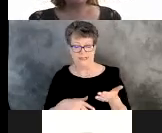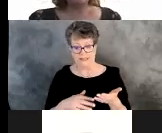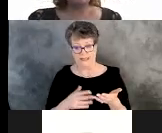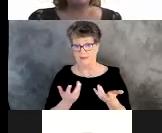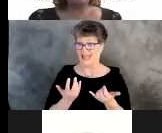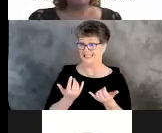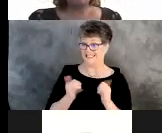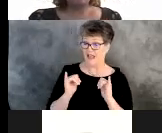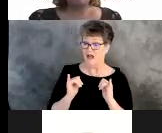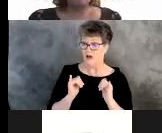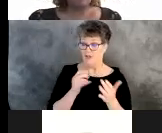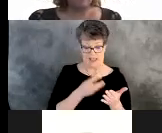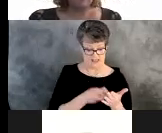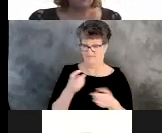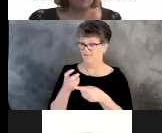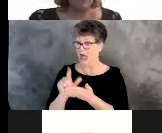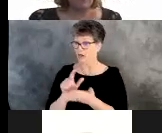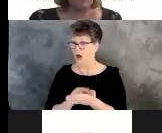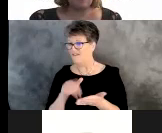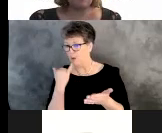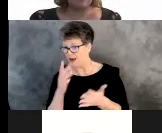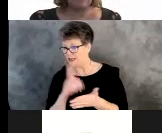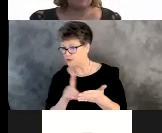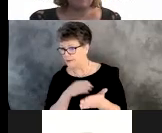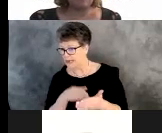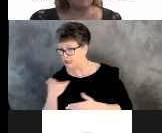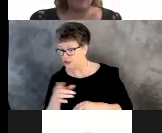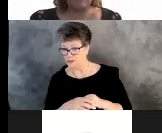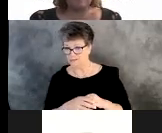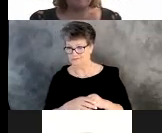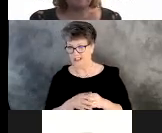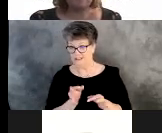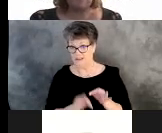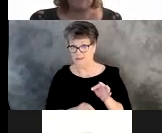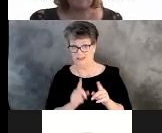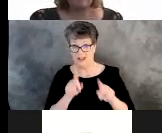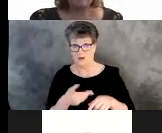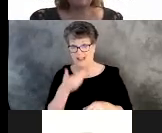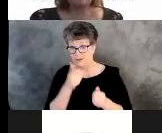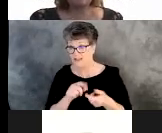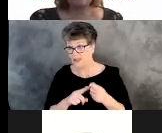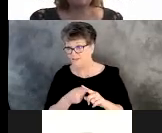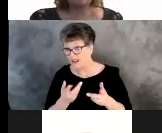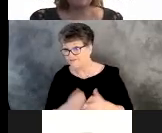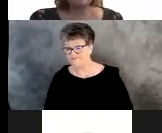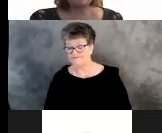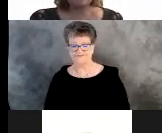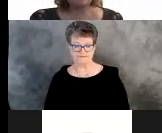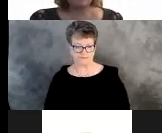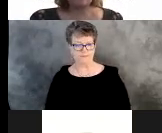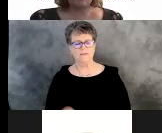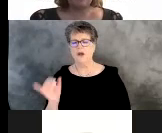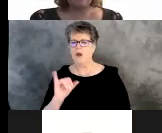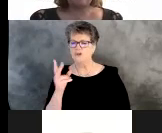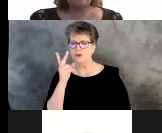to discriminate against you just for doing something simple like going and having pizza with a friend. And then the other thing that I see a lot in